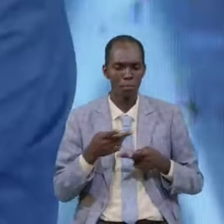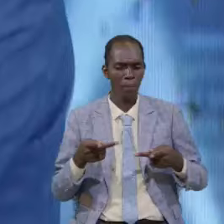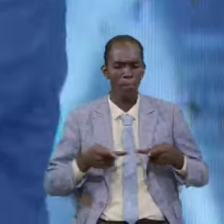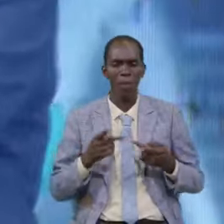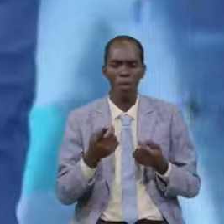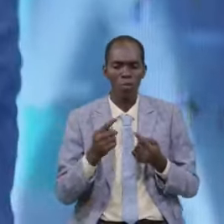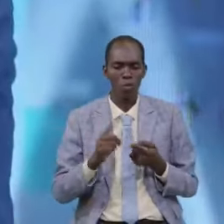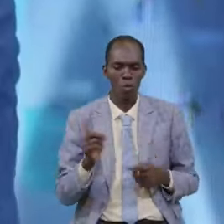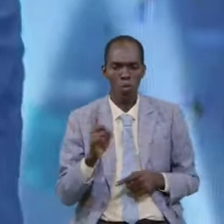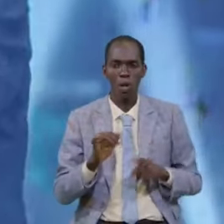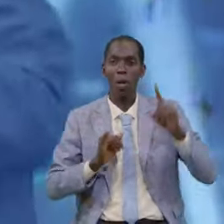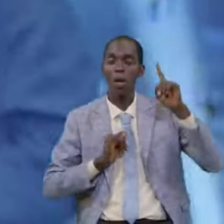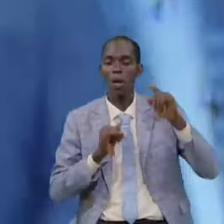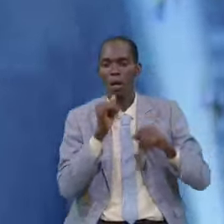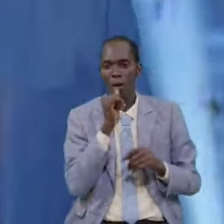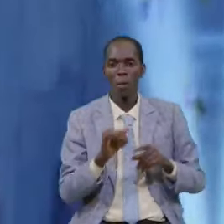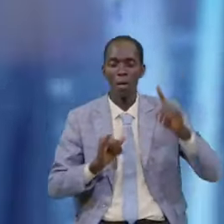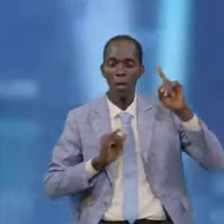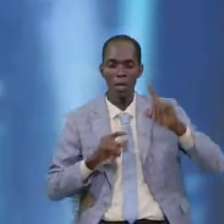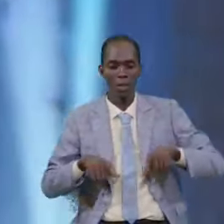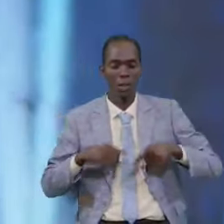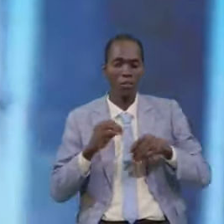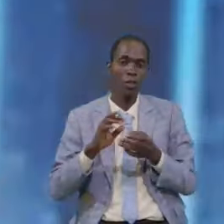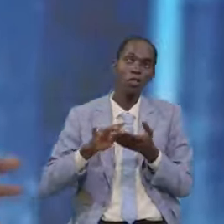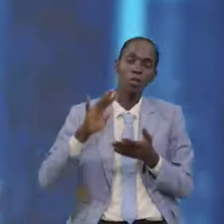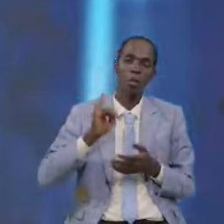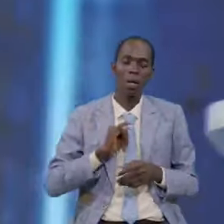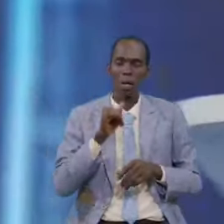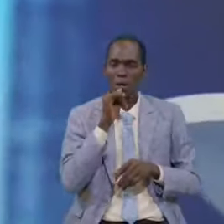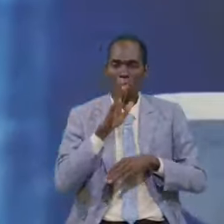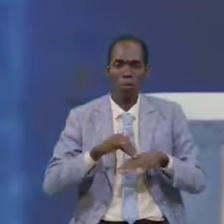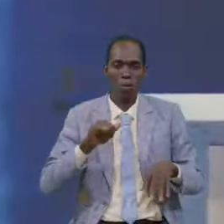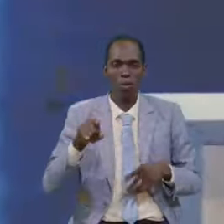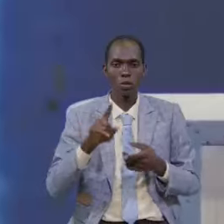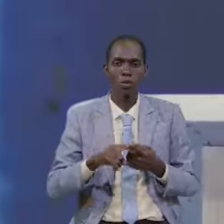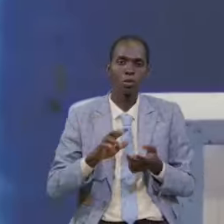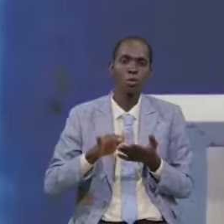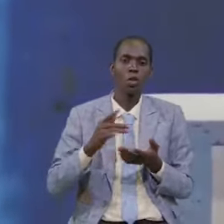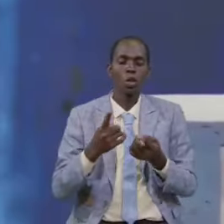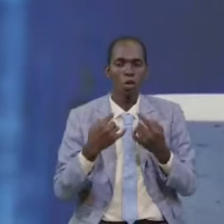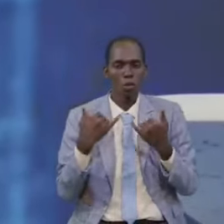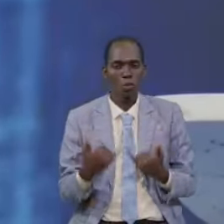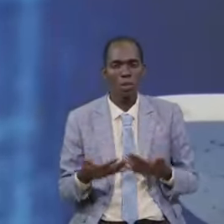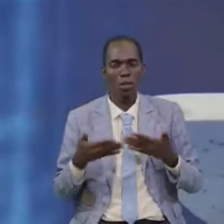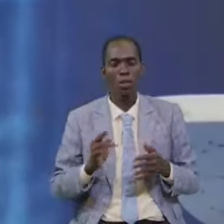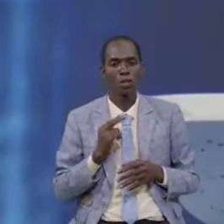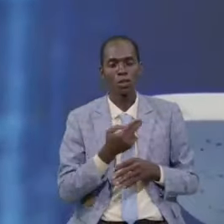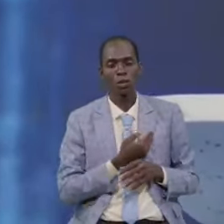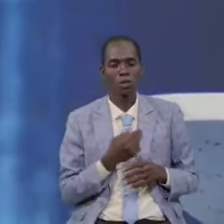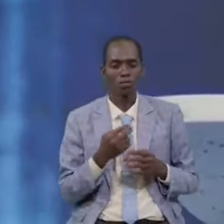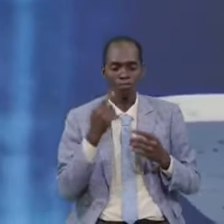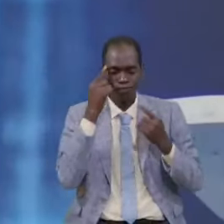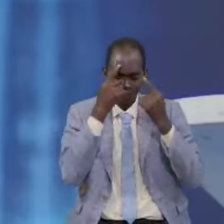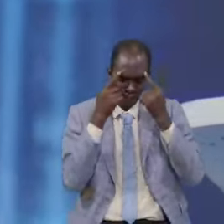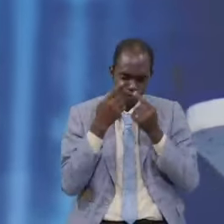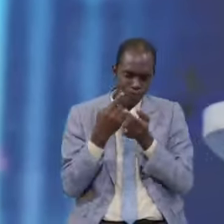in glory, and I'm calling you to glory. Come now, and let us reason together, says the Lord. Though your sins be